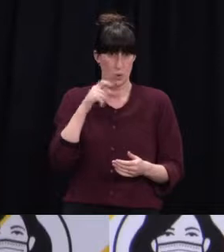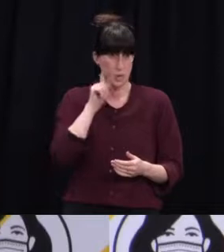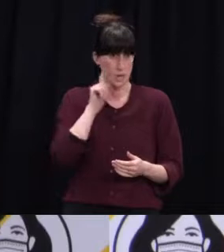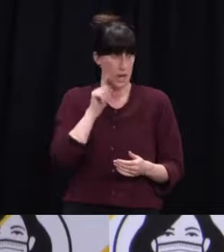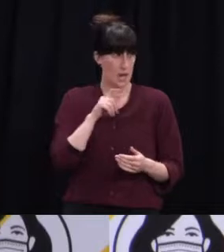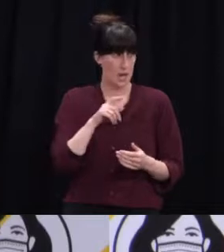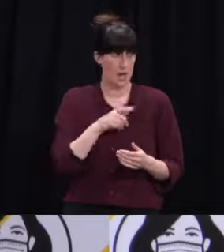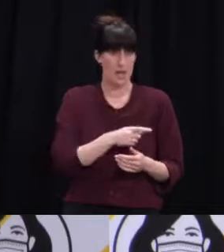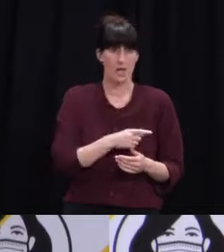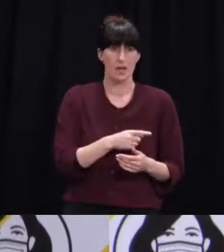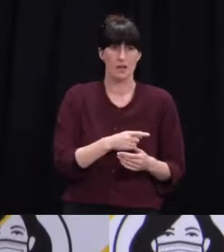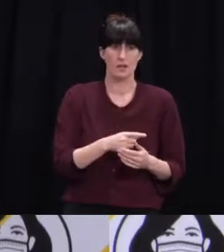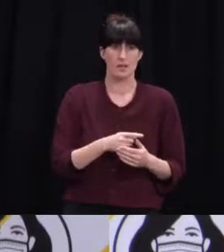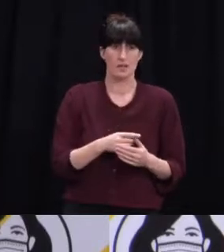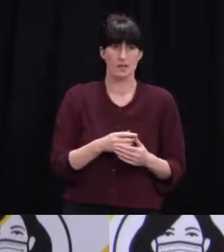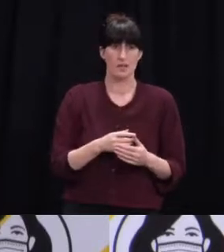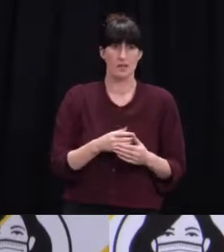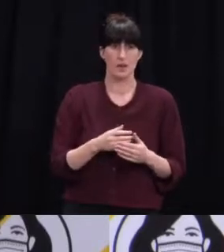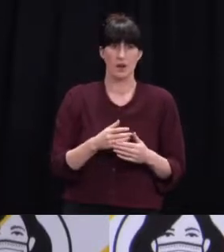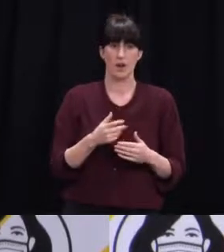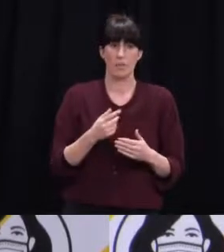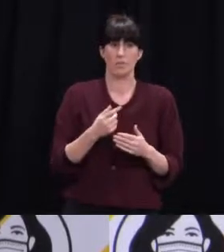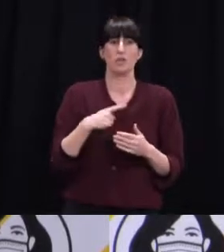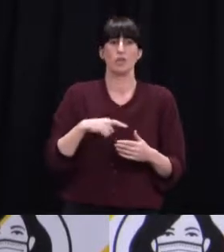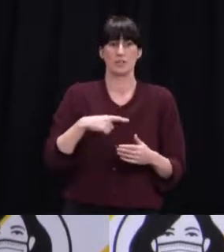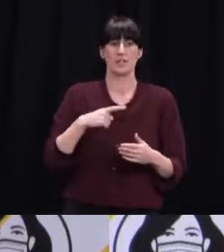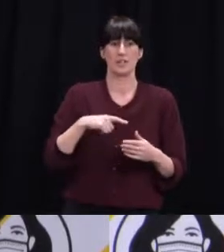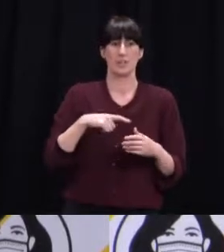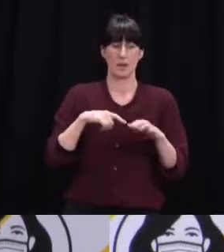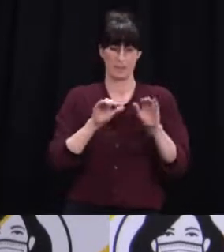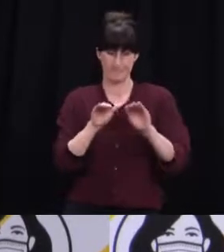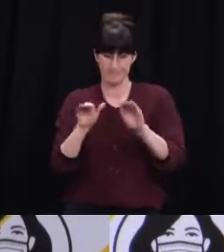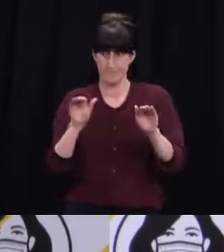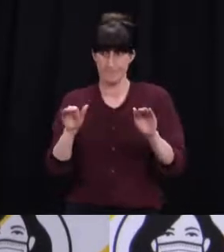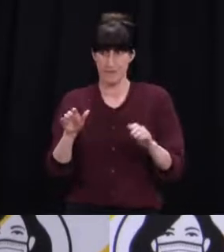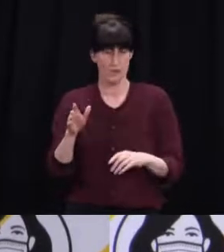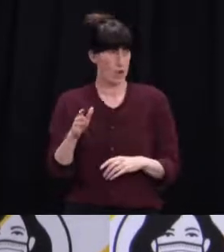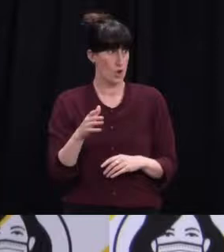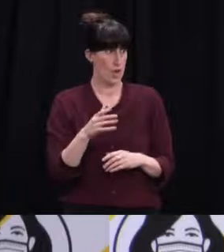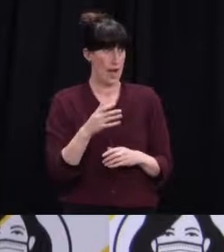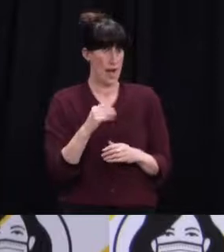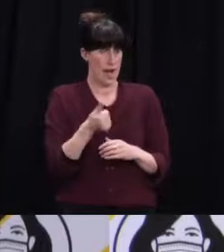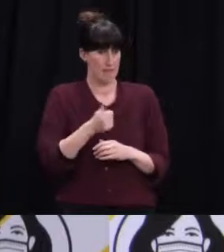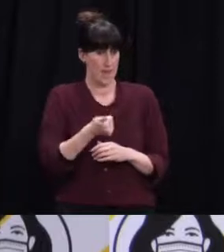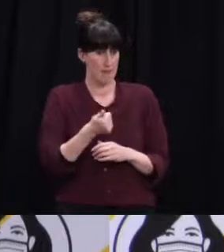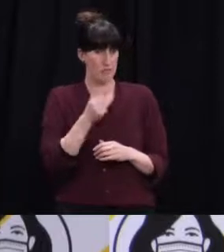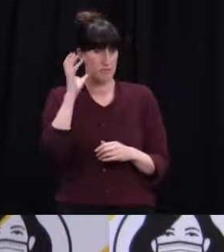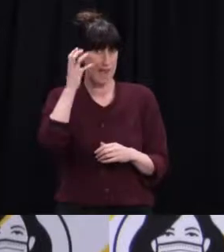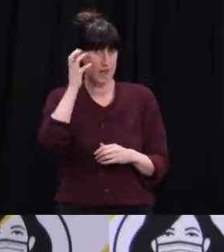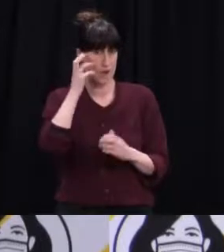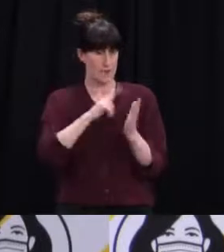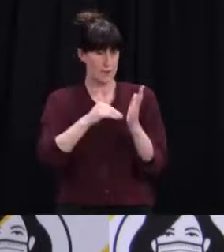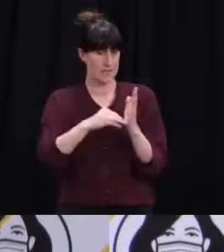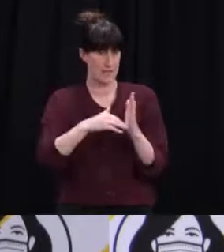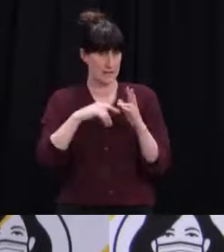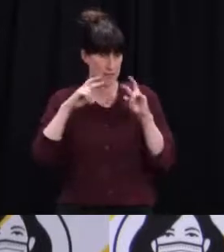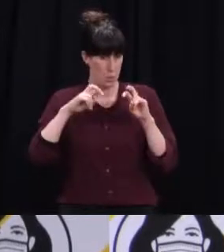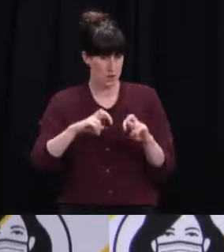Look, it will have been made now that the news is out, but Since RNZ started making